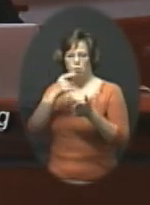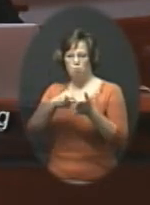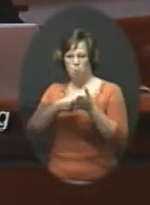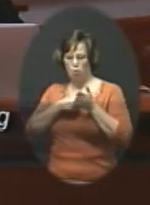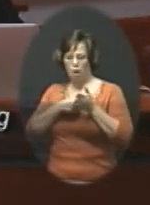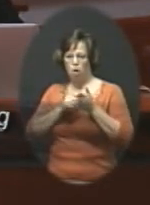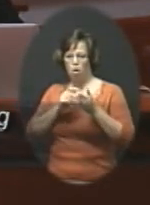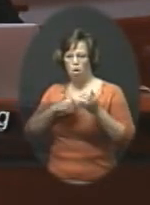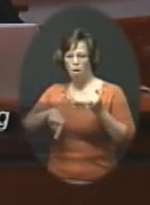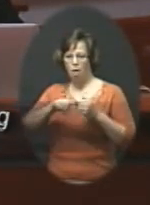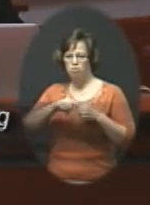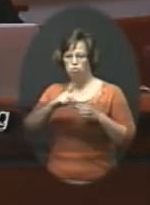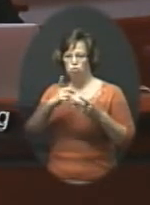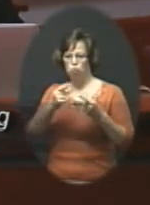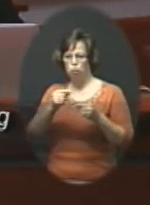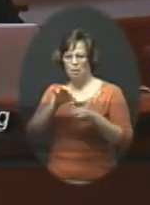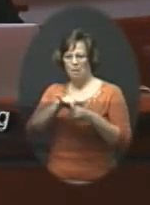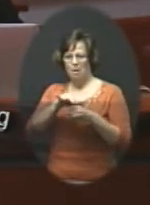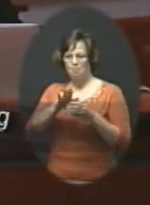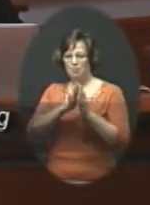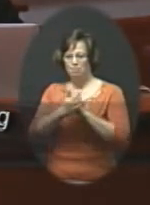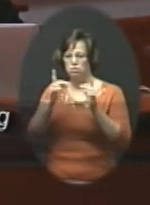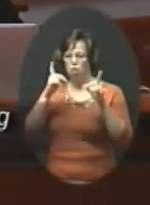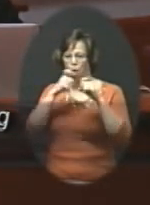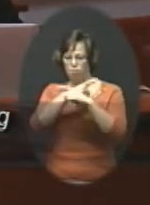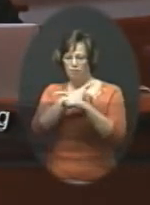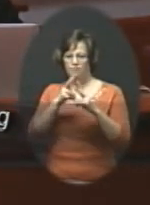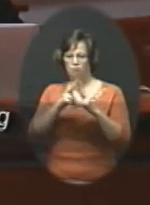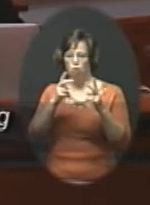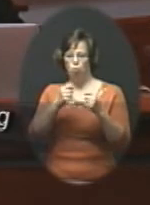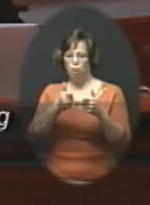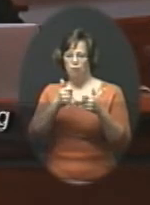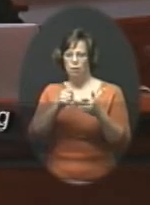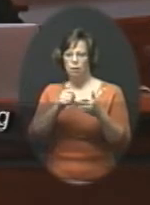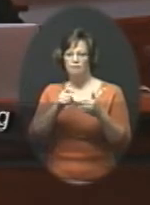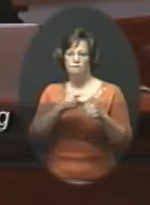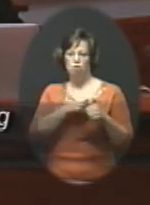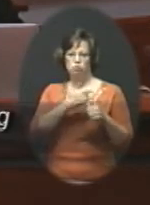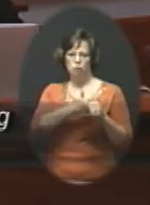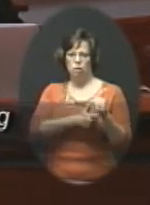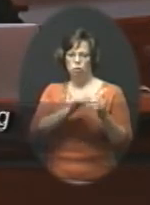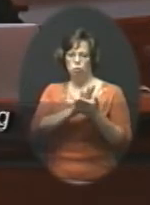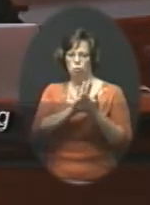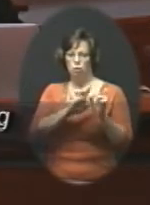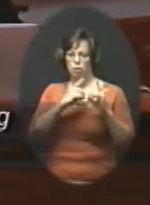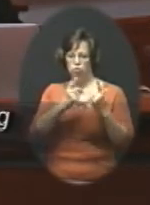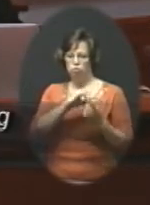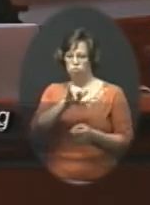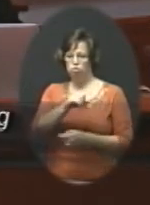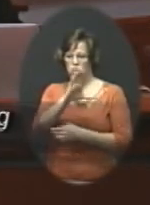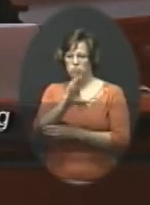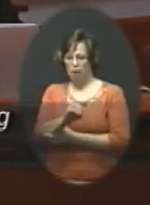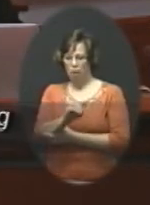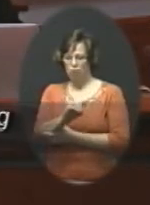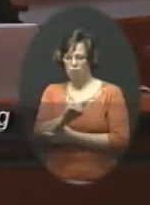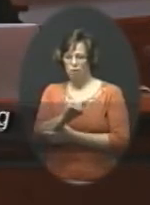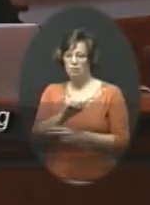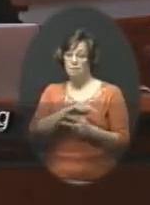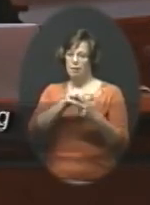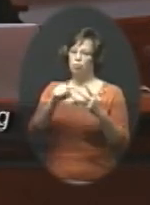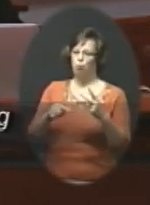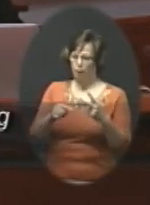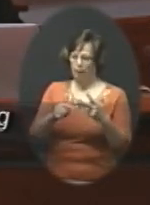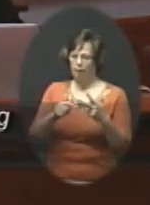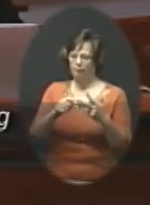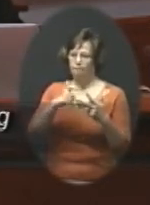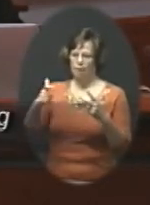election. That becomes complicated very quickly. Number one, for each school district in Johnson County, or at least the